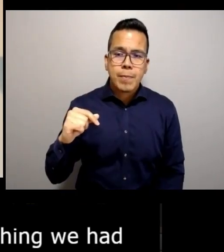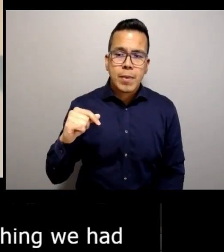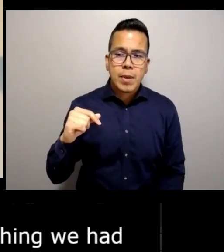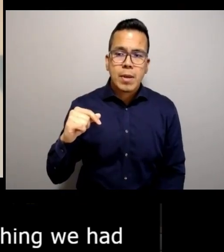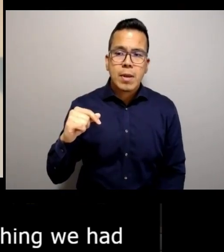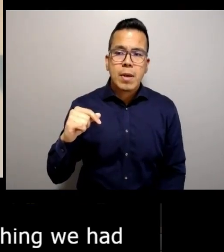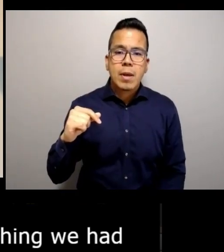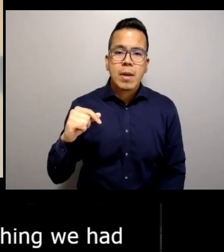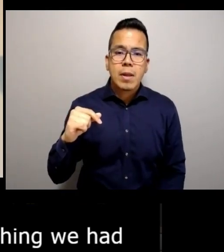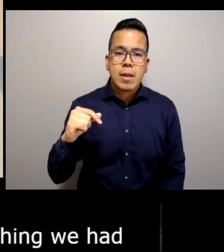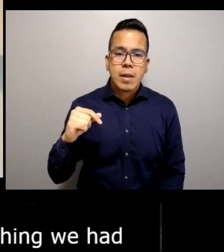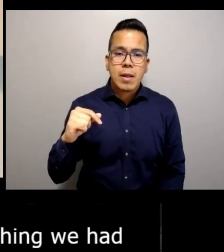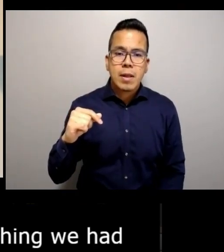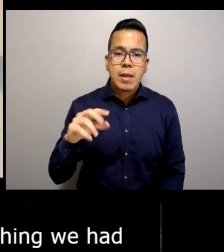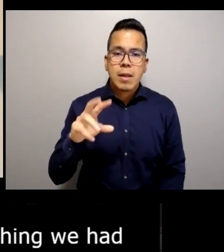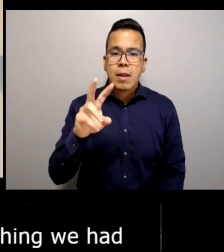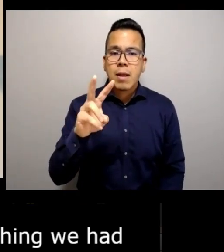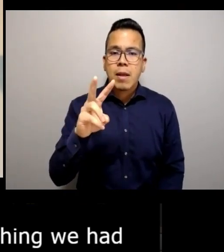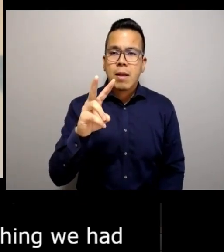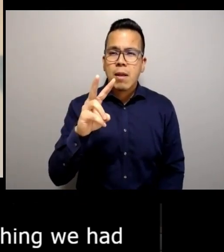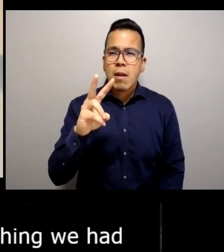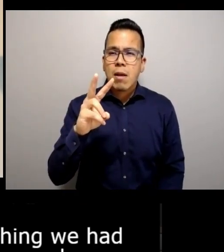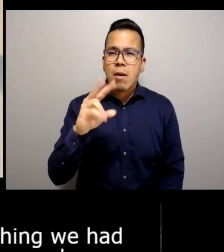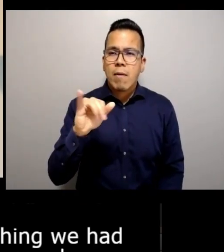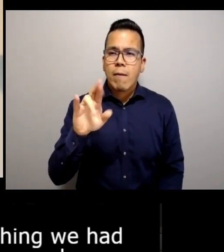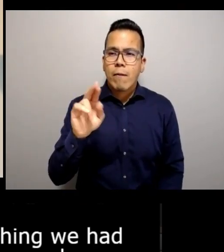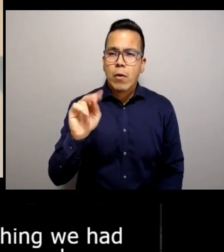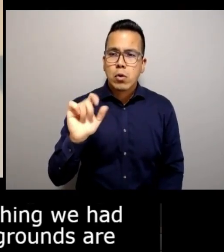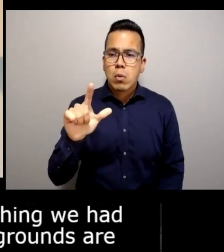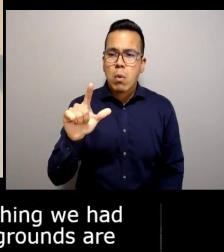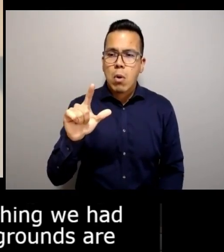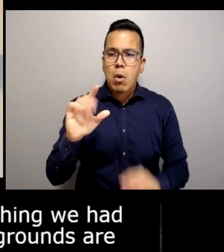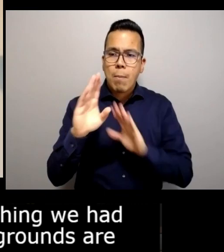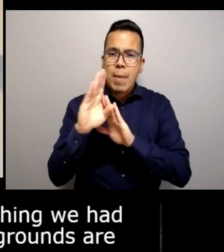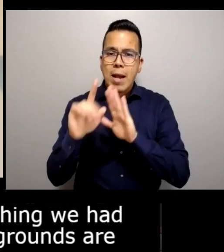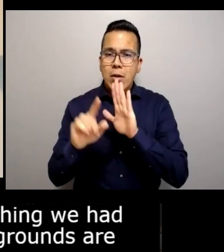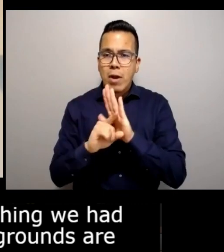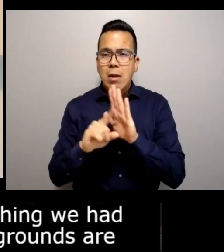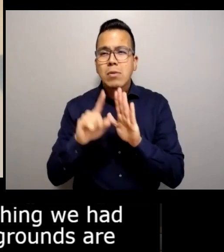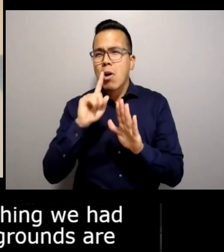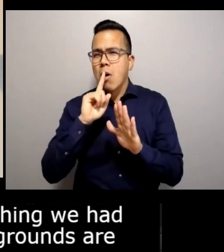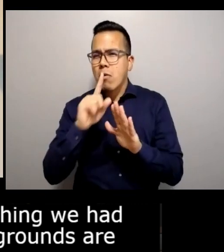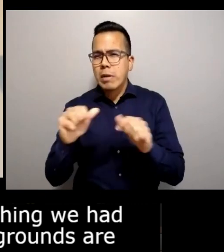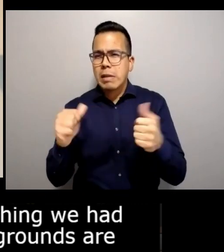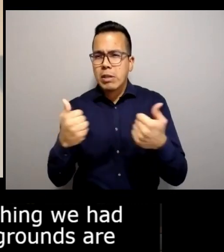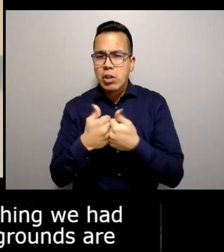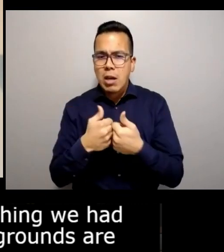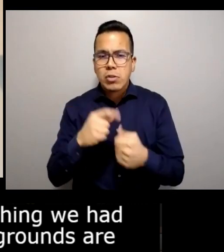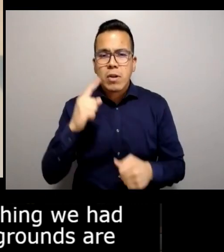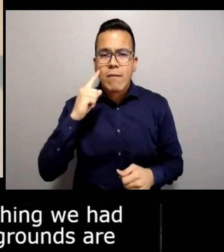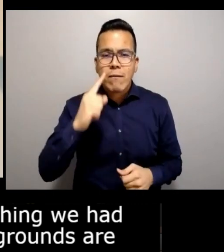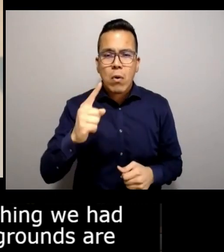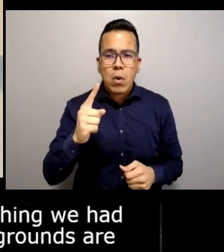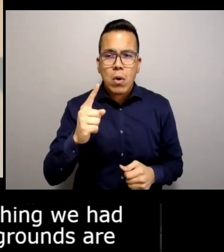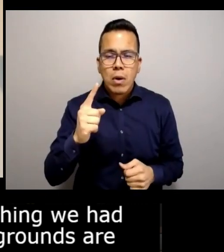backgrounds are very difficult for people with hearing impairments, because